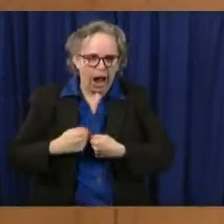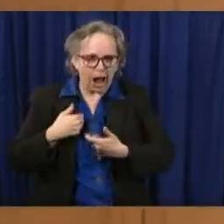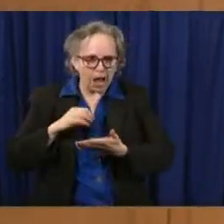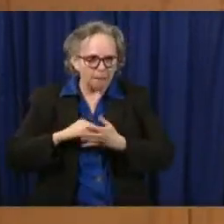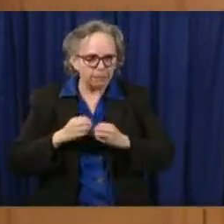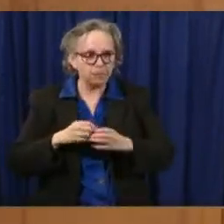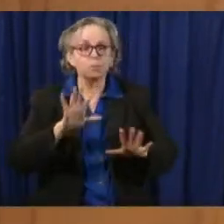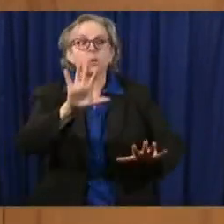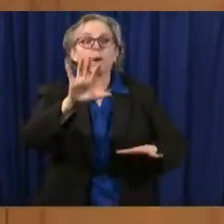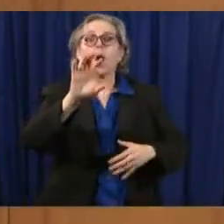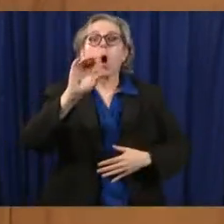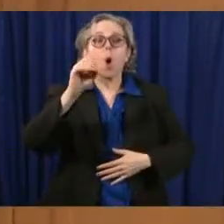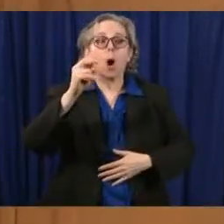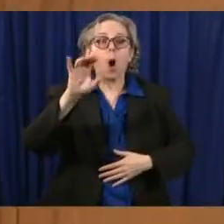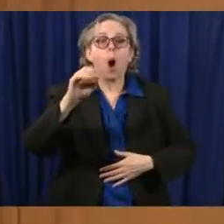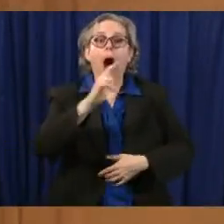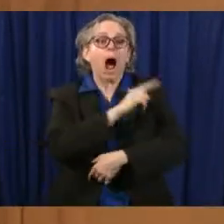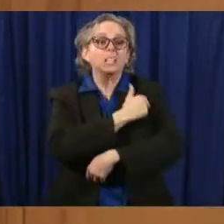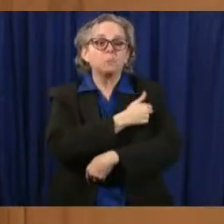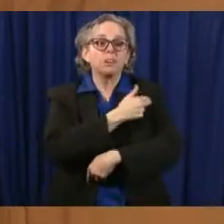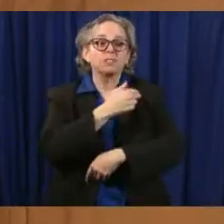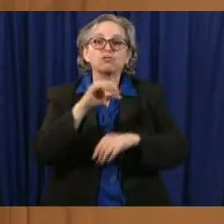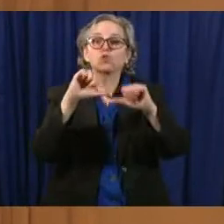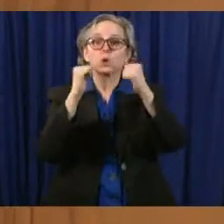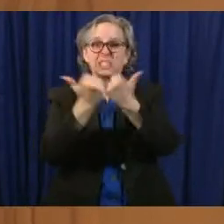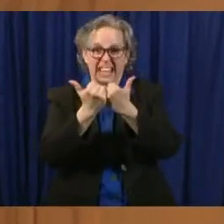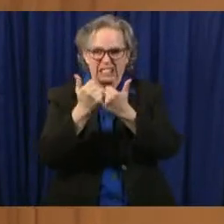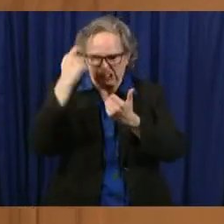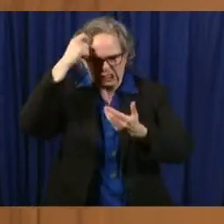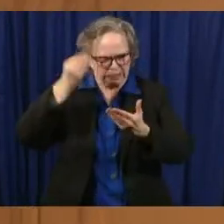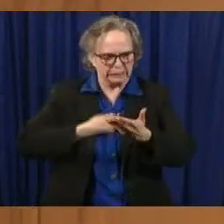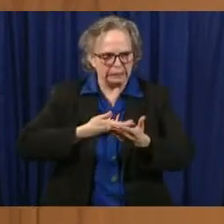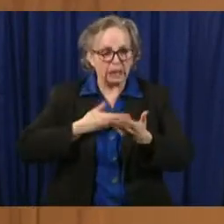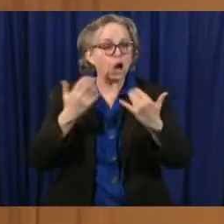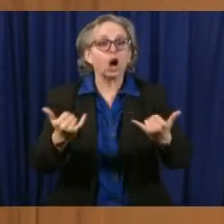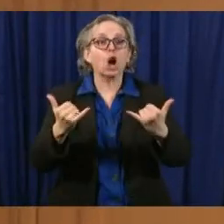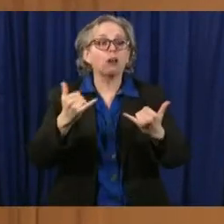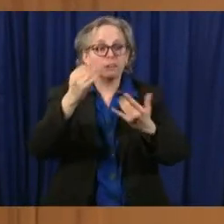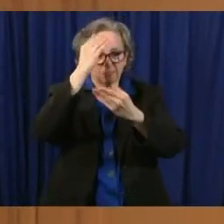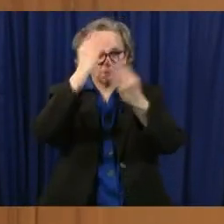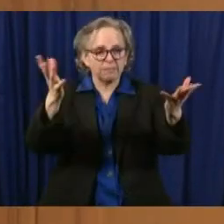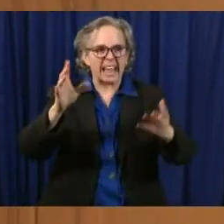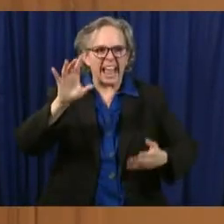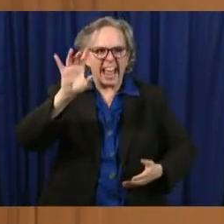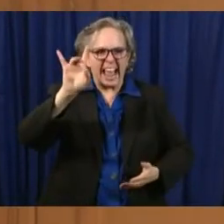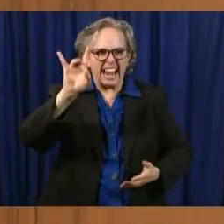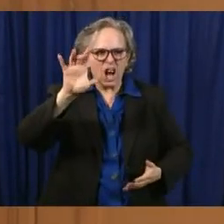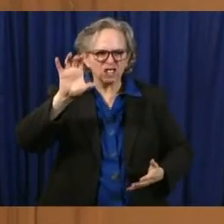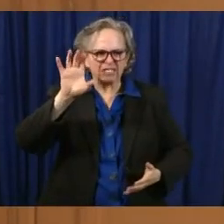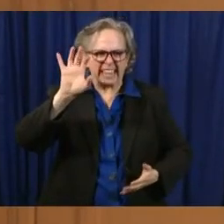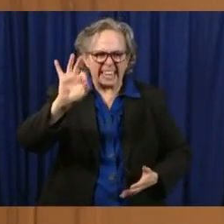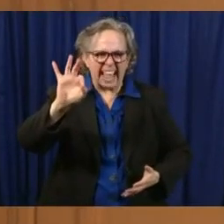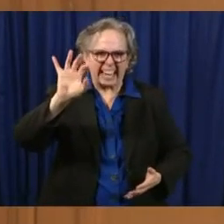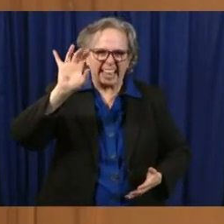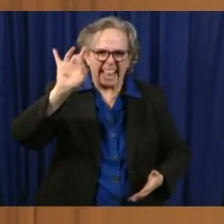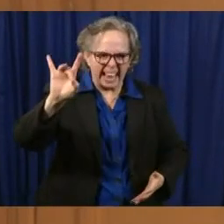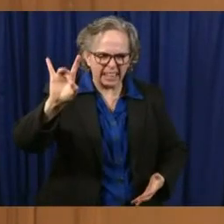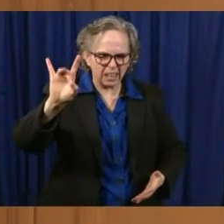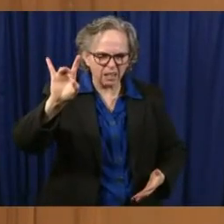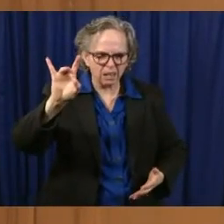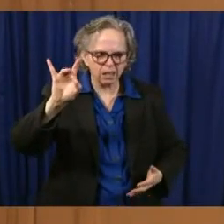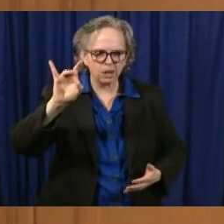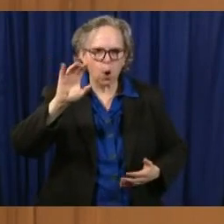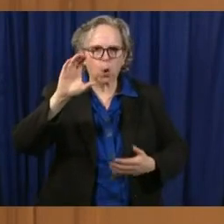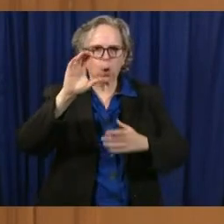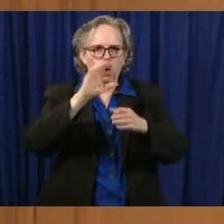Hospital Association is currently reporting that there are 898 COVID-19 patients